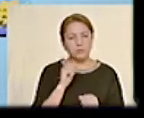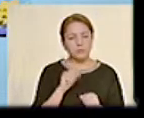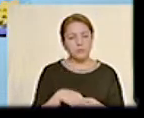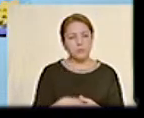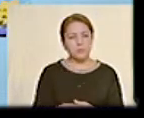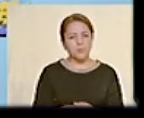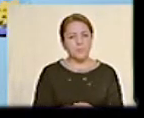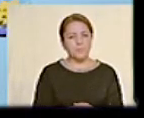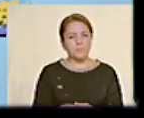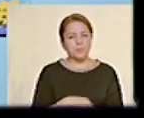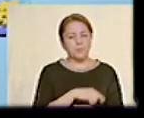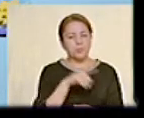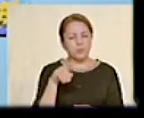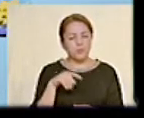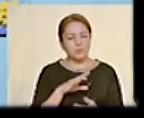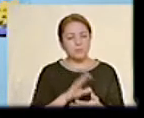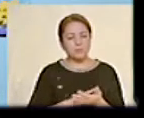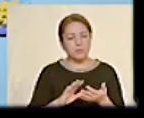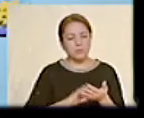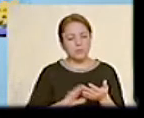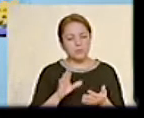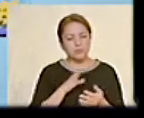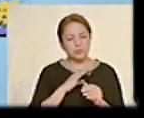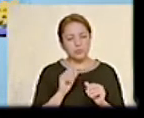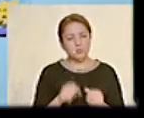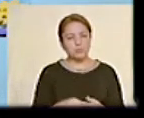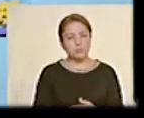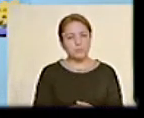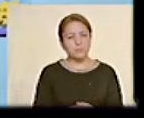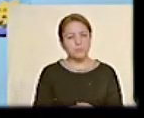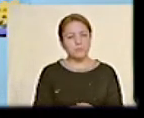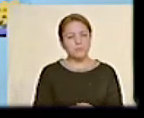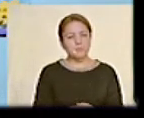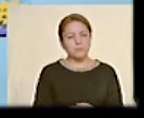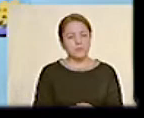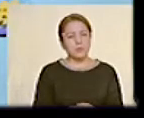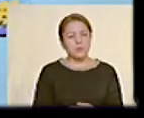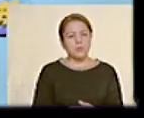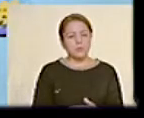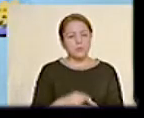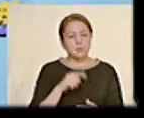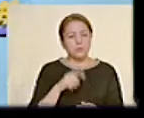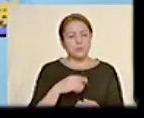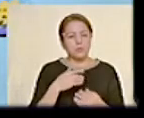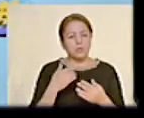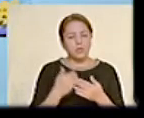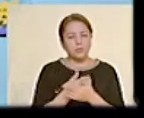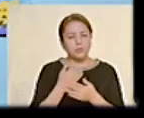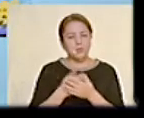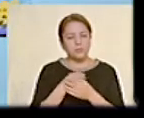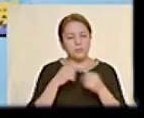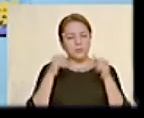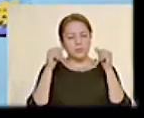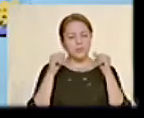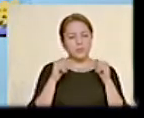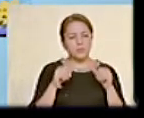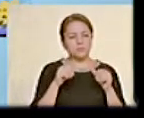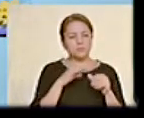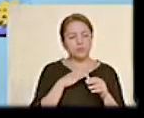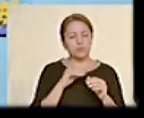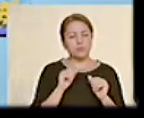mumkin? Bular matn bo'lishi mumkin. Ushbu axborotlarimiz rasm bo'lishi